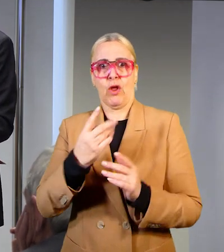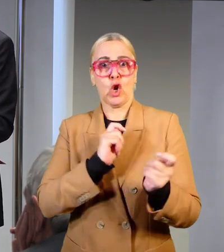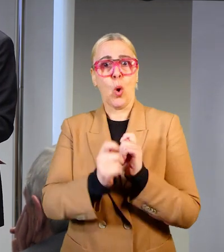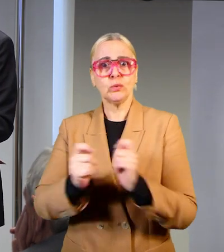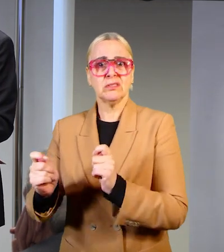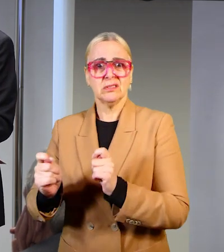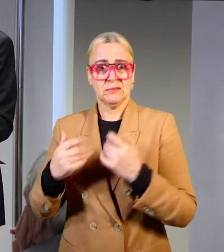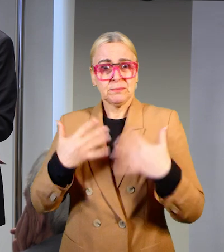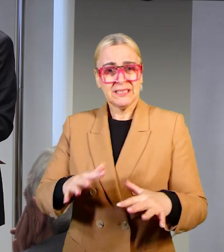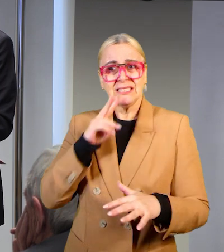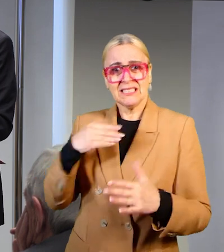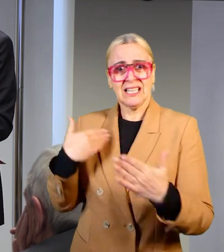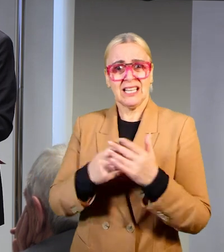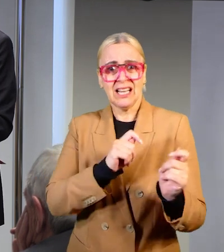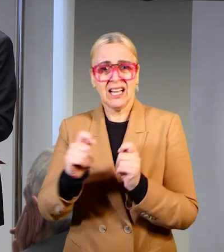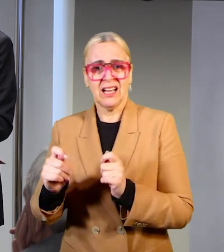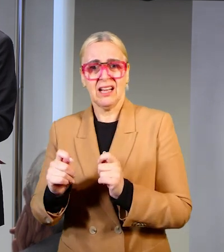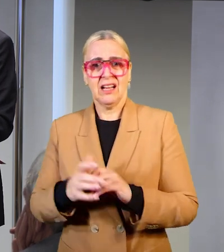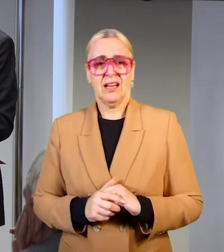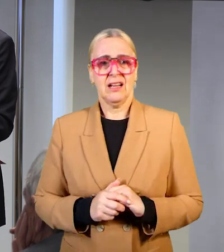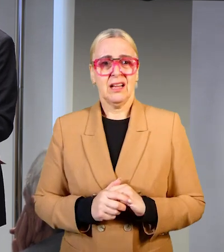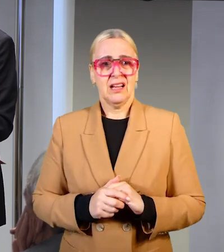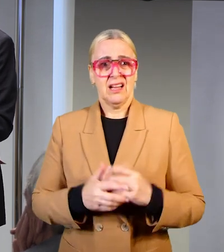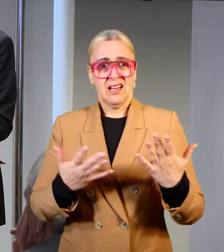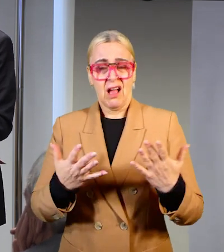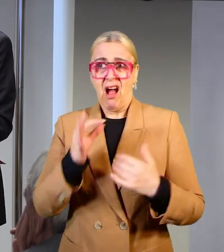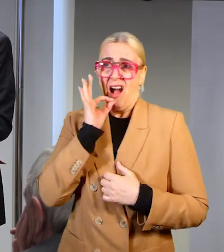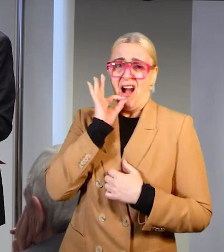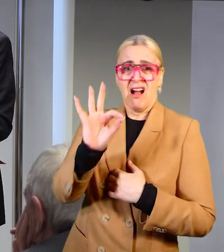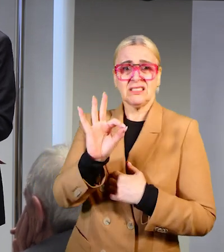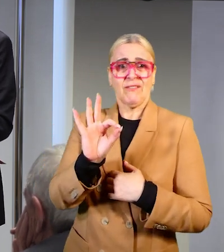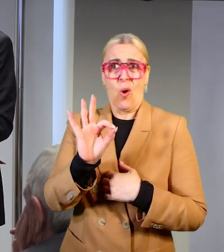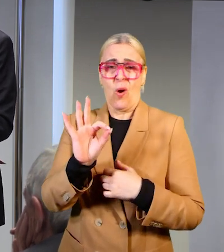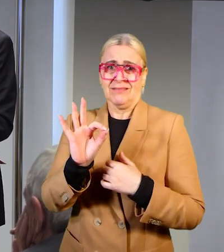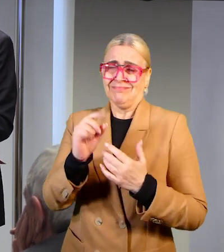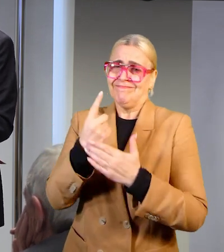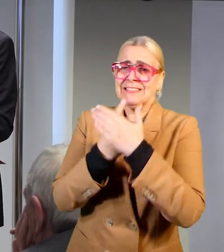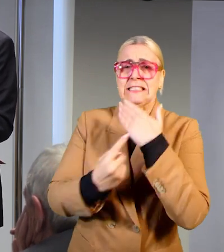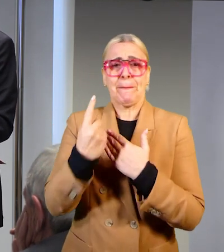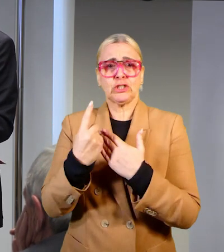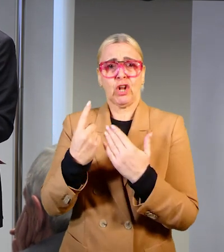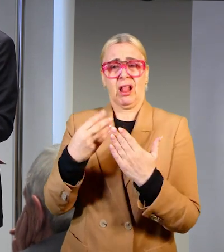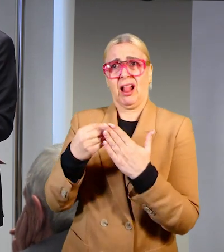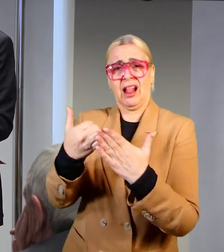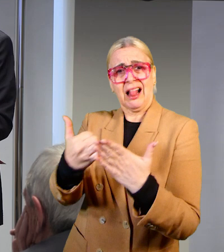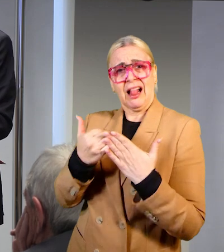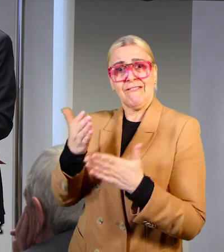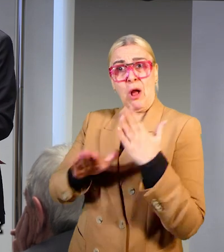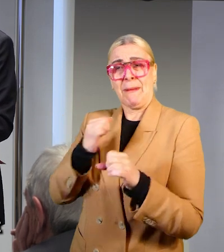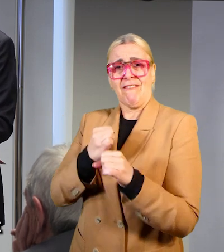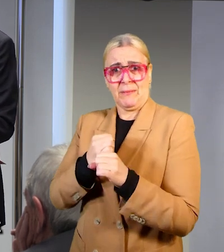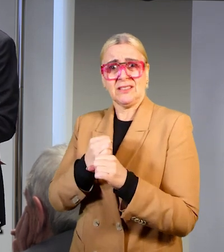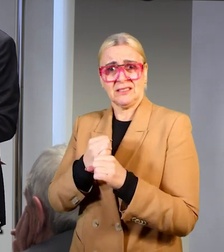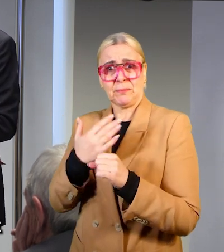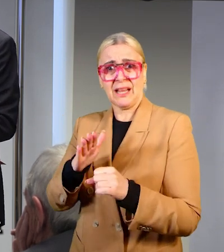taken for granted. We have seen many councils over recent months and years issue Section 114 notices,